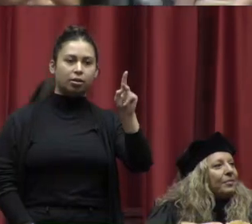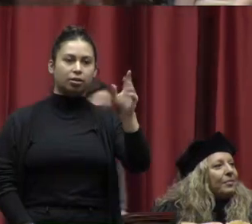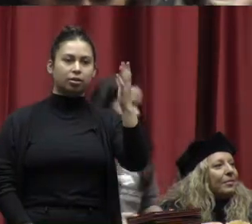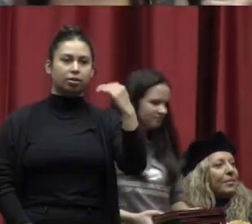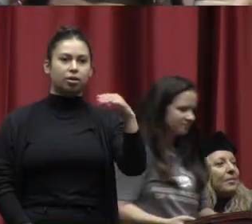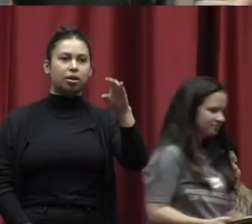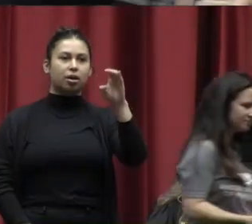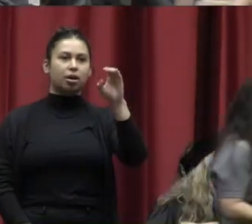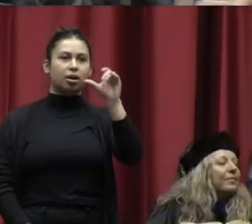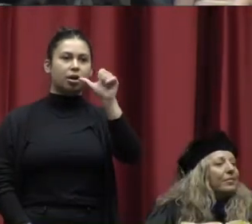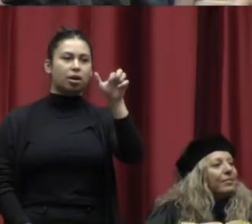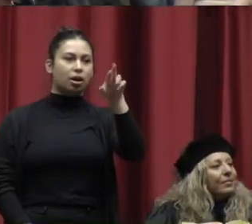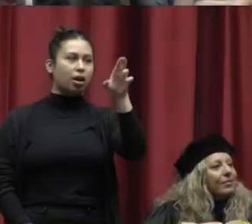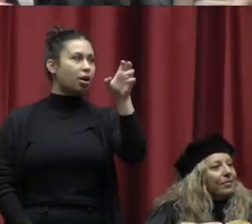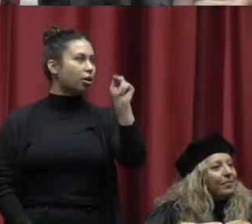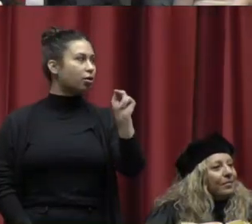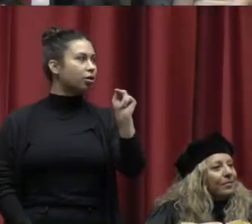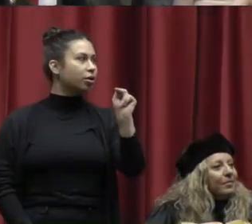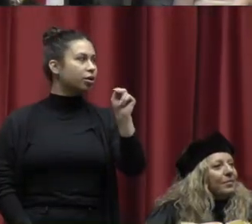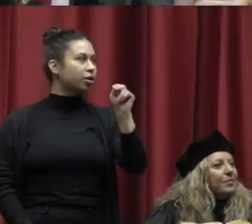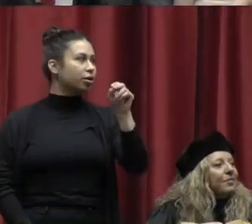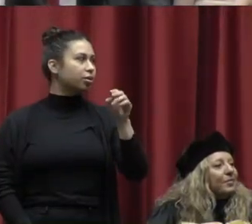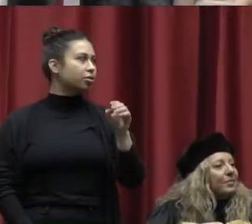Aaron Dibble.